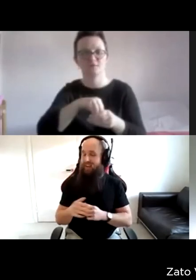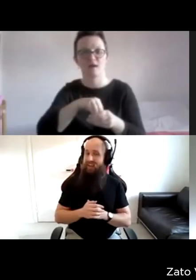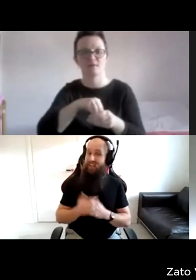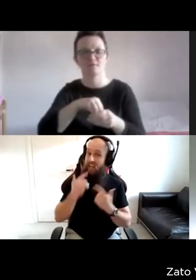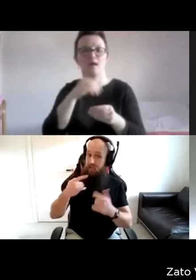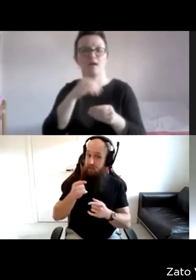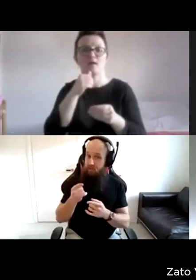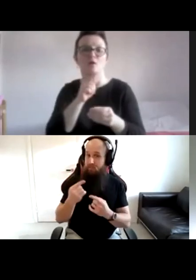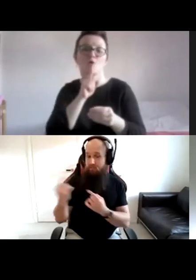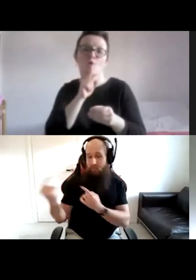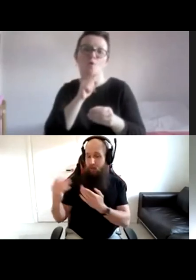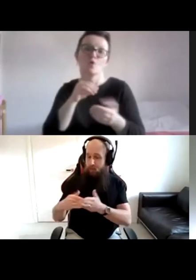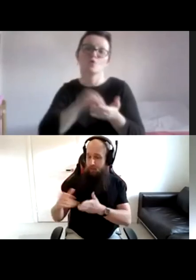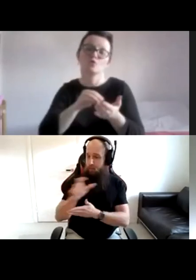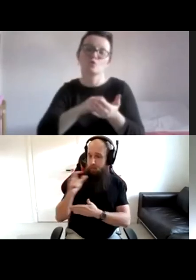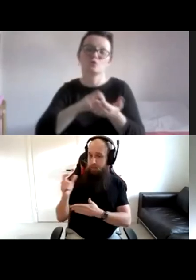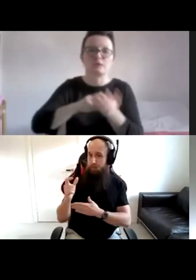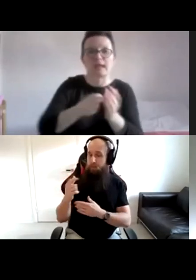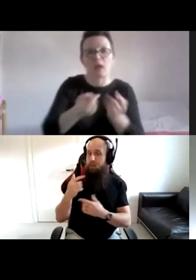participating.